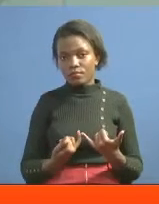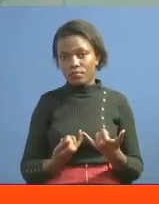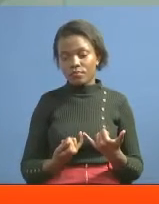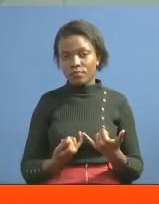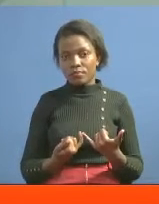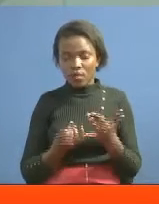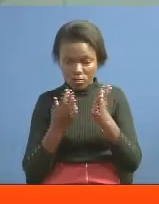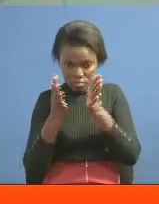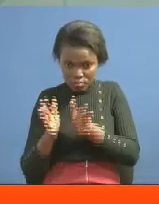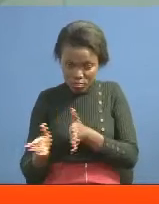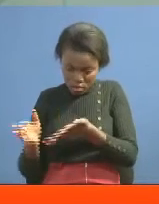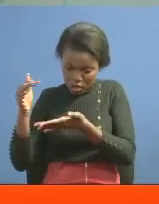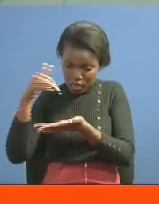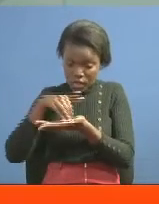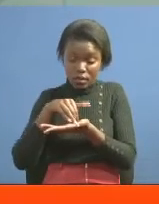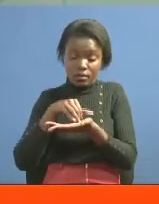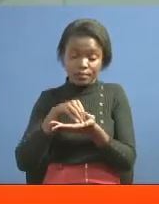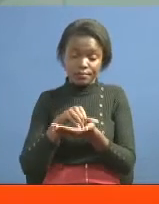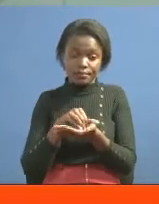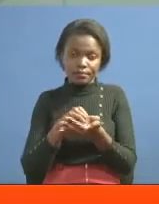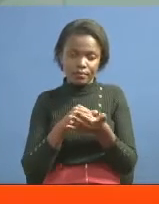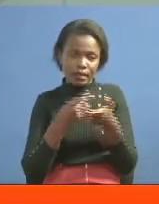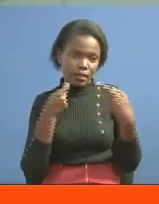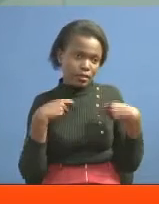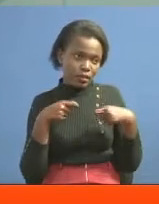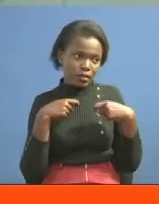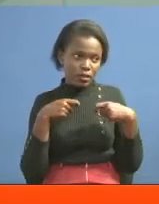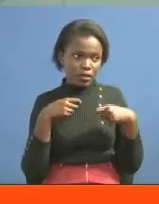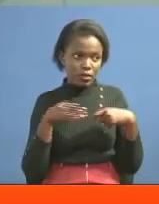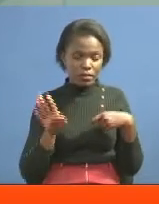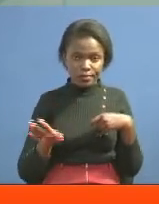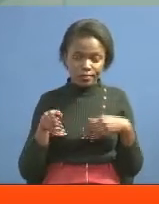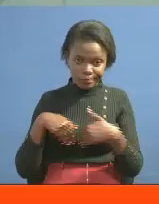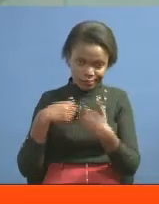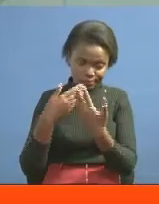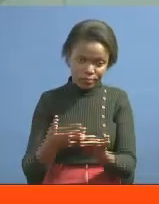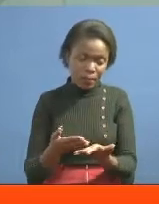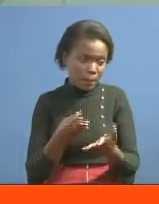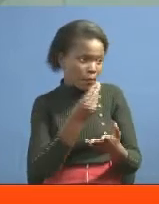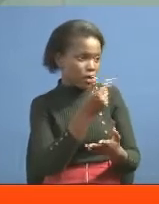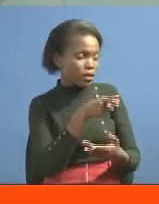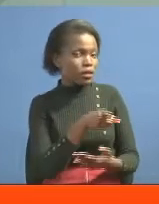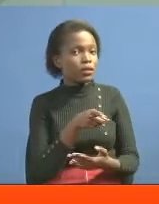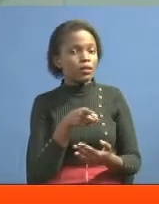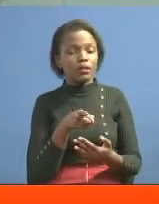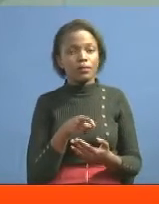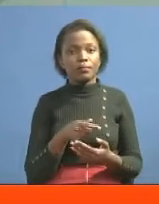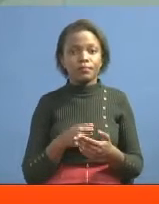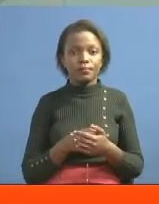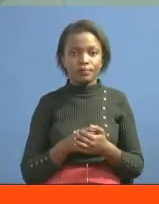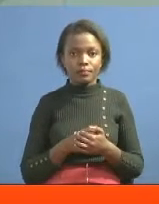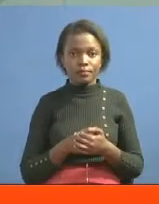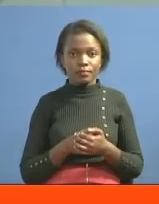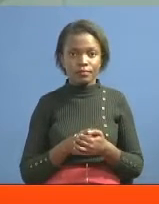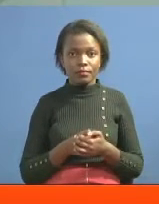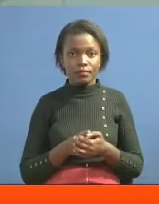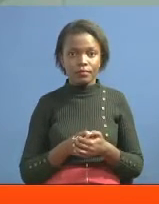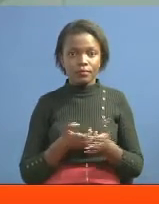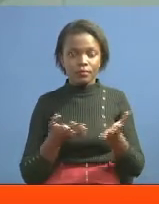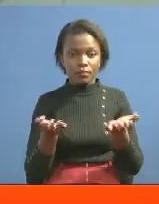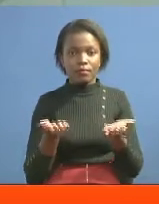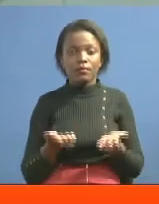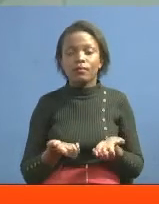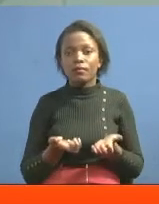reprioritize and try to reallocate these particular monies into places that are needed.